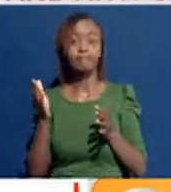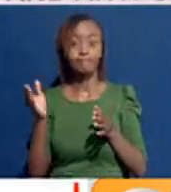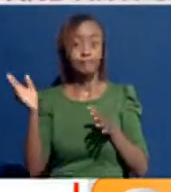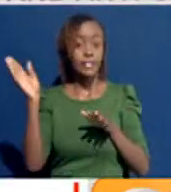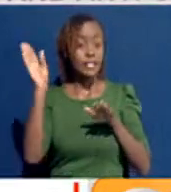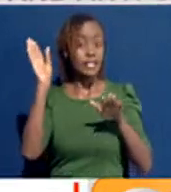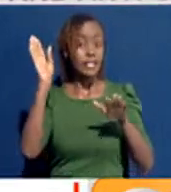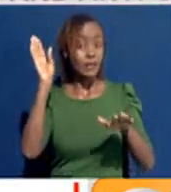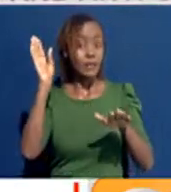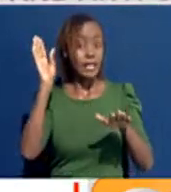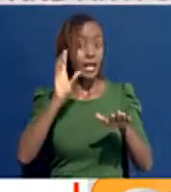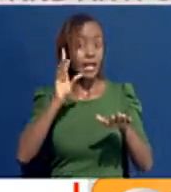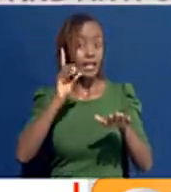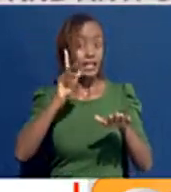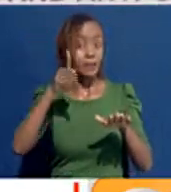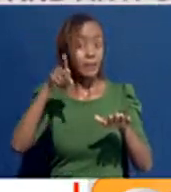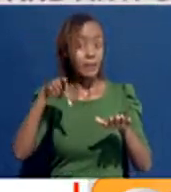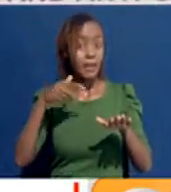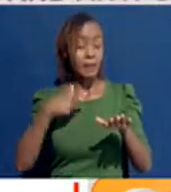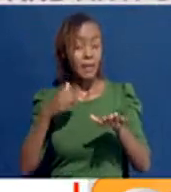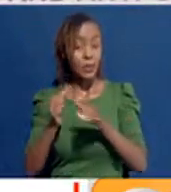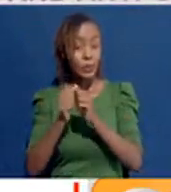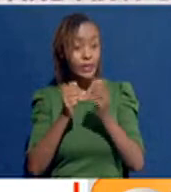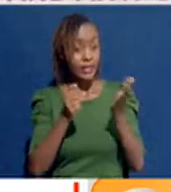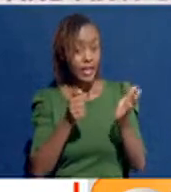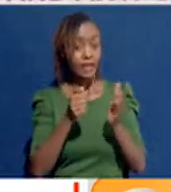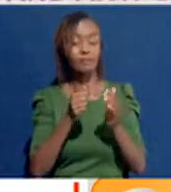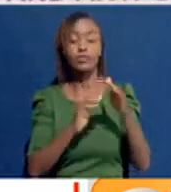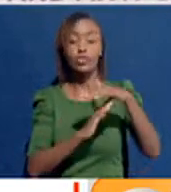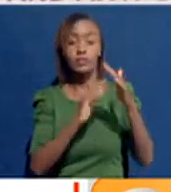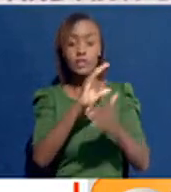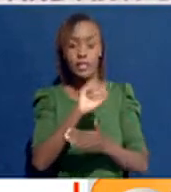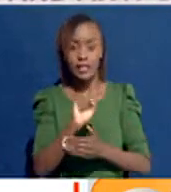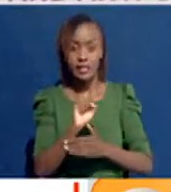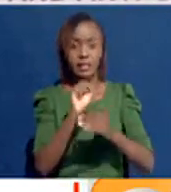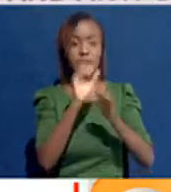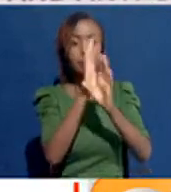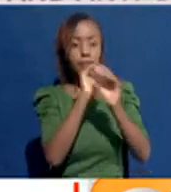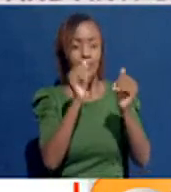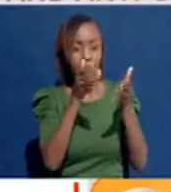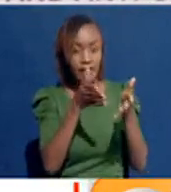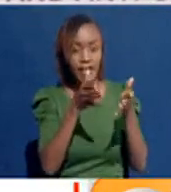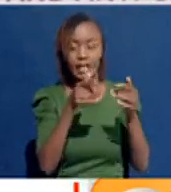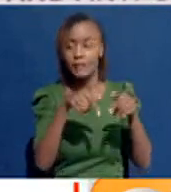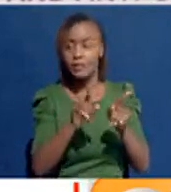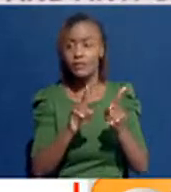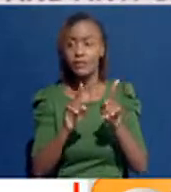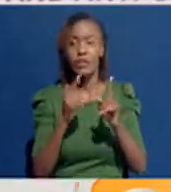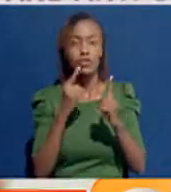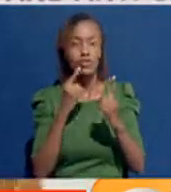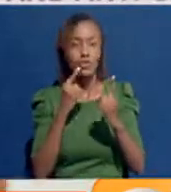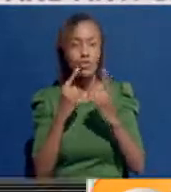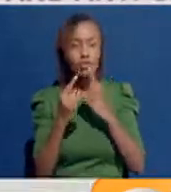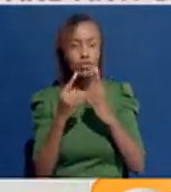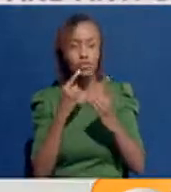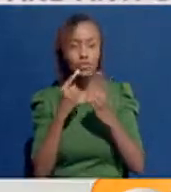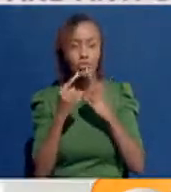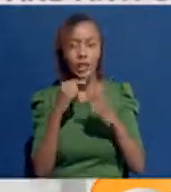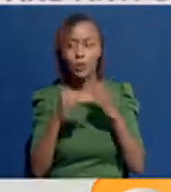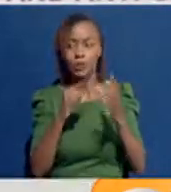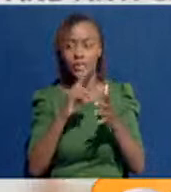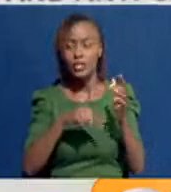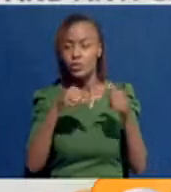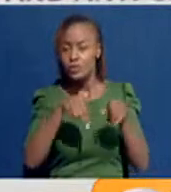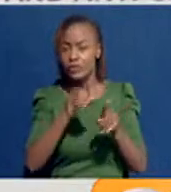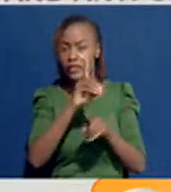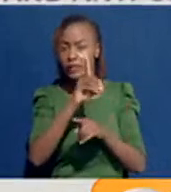our chairman, the prime cabinet secretary was there, and the president talked of nothing but telling the DPP, you have to